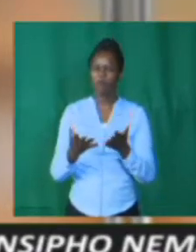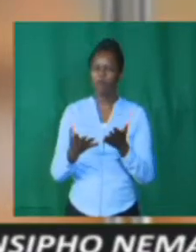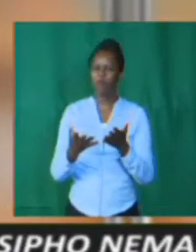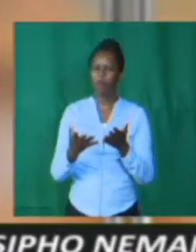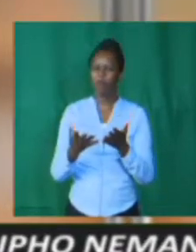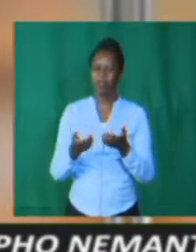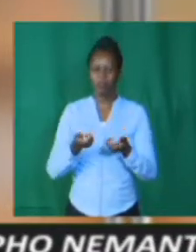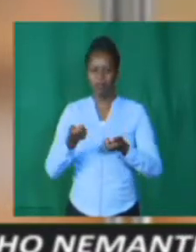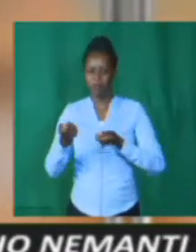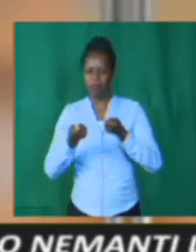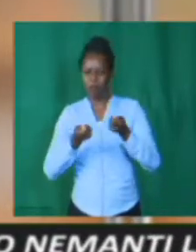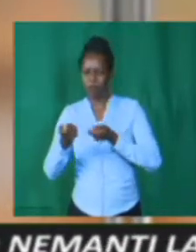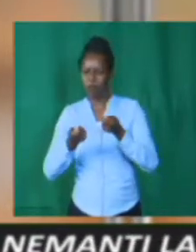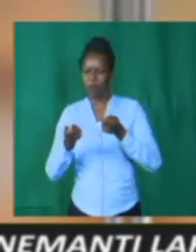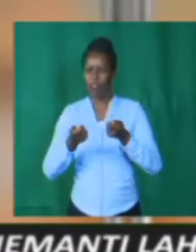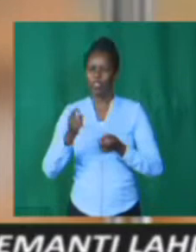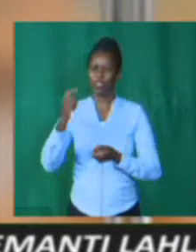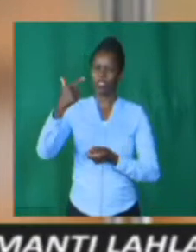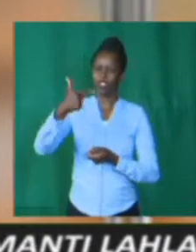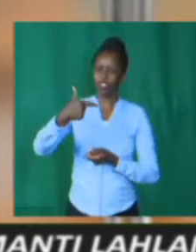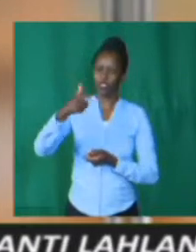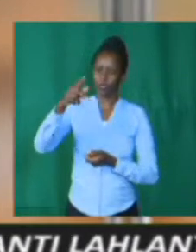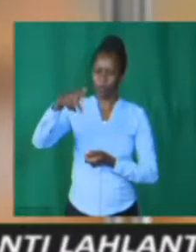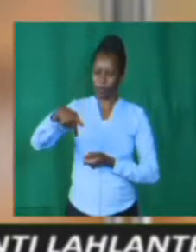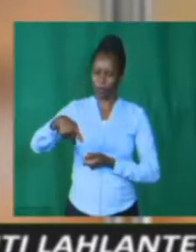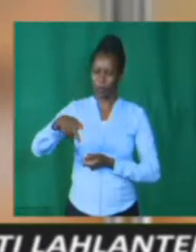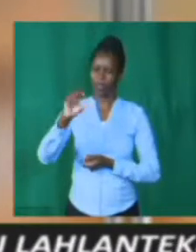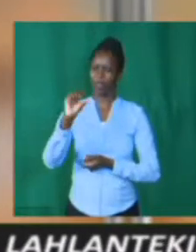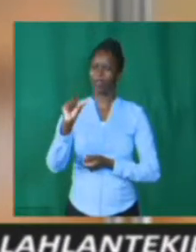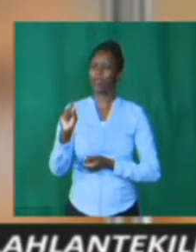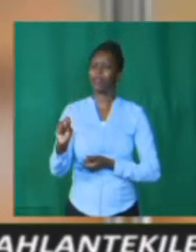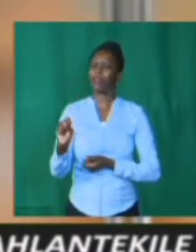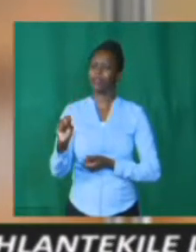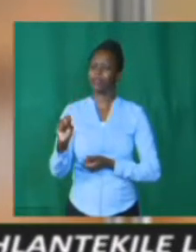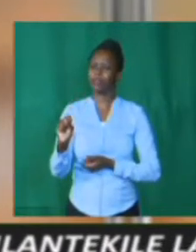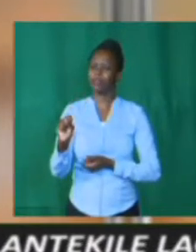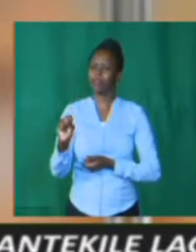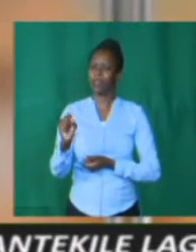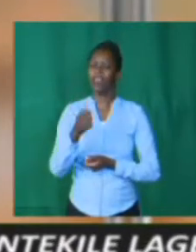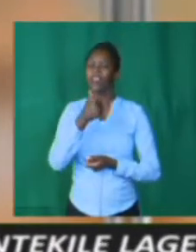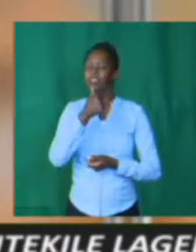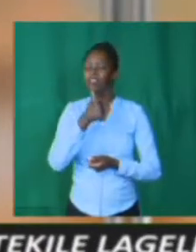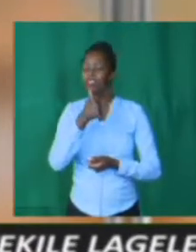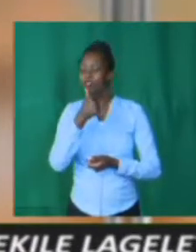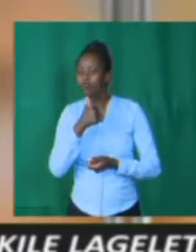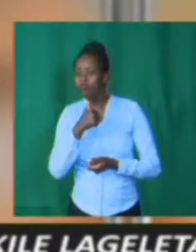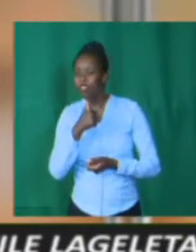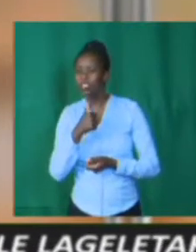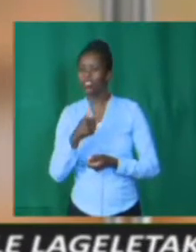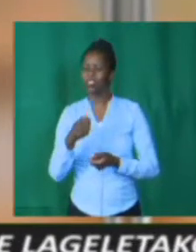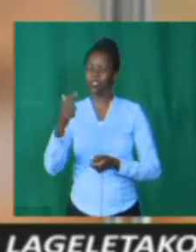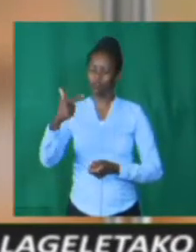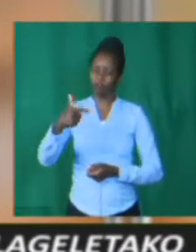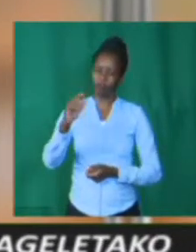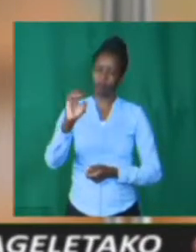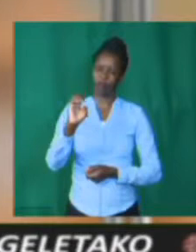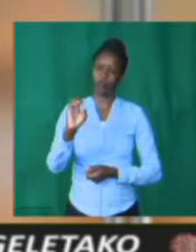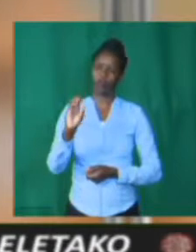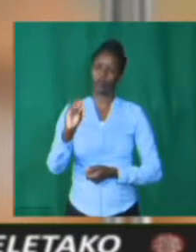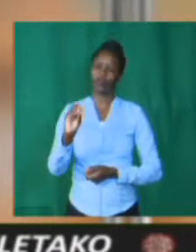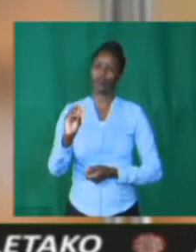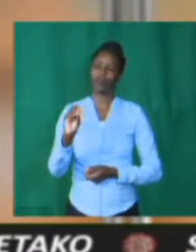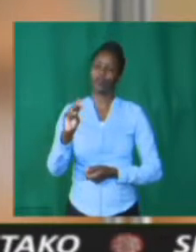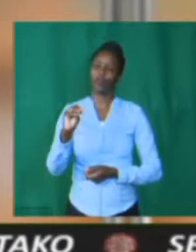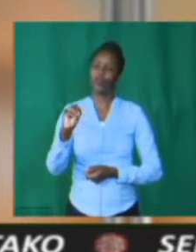our cars. It uses coordinate geometry. So when you feed in